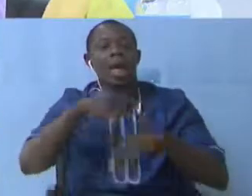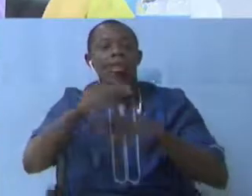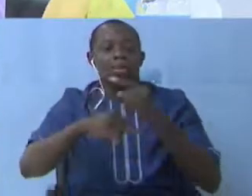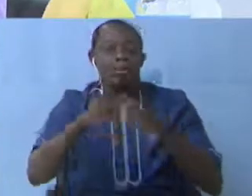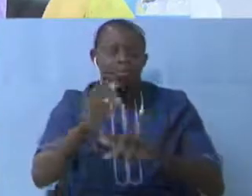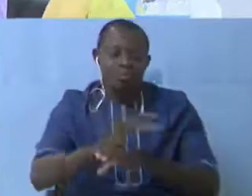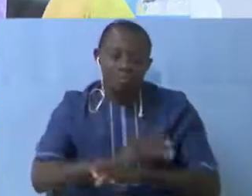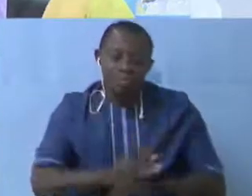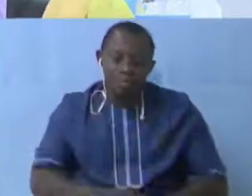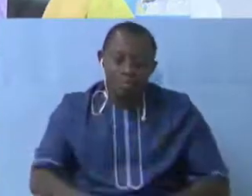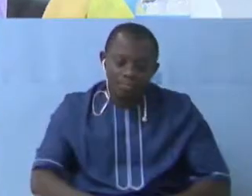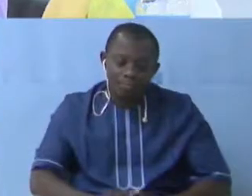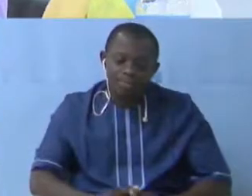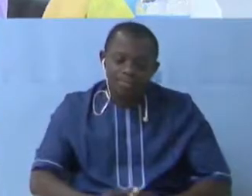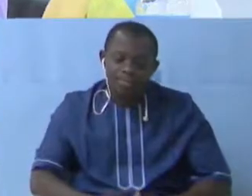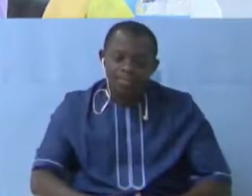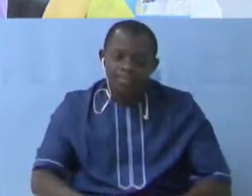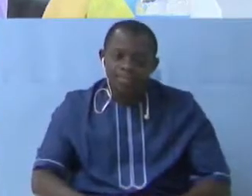that,